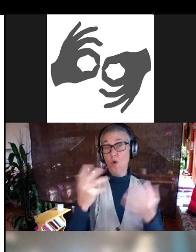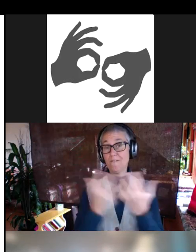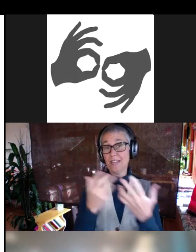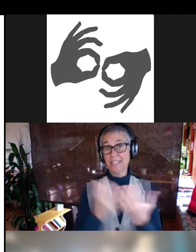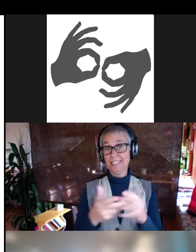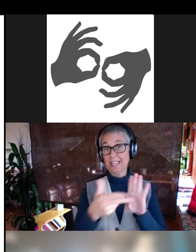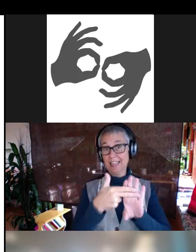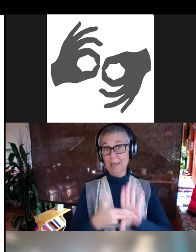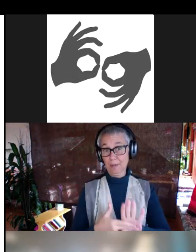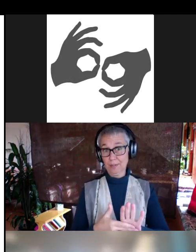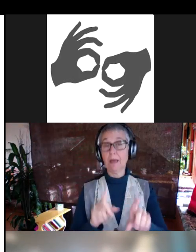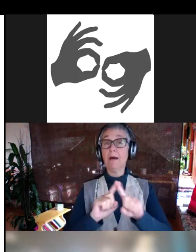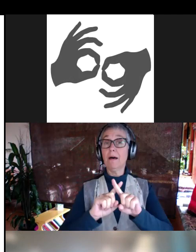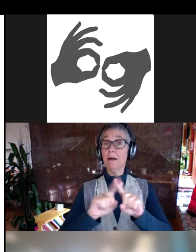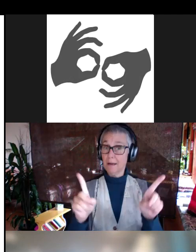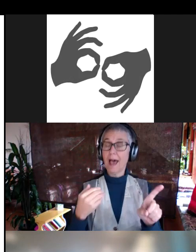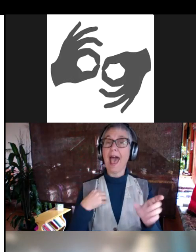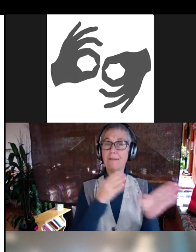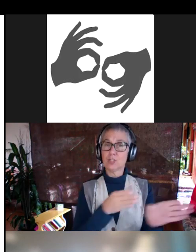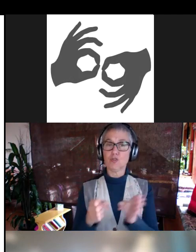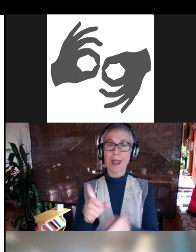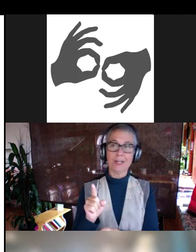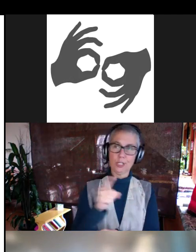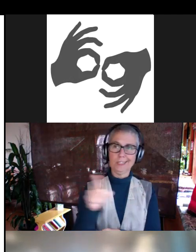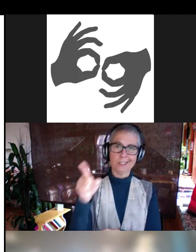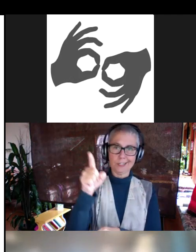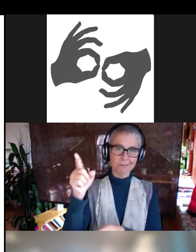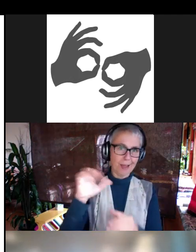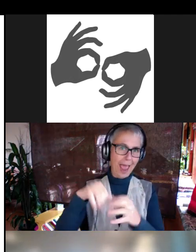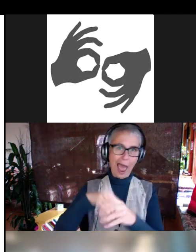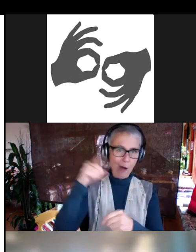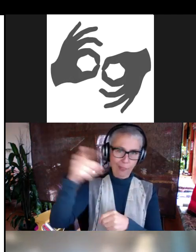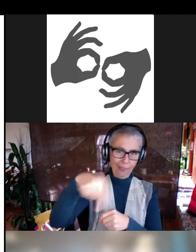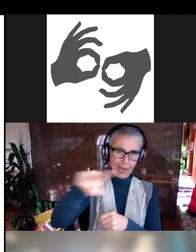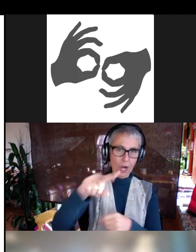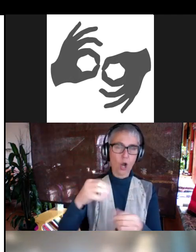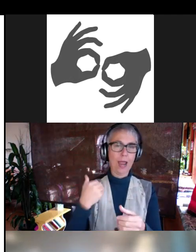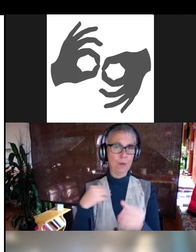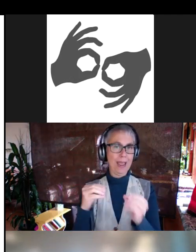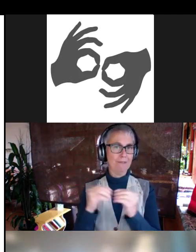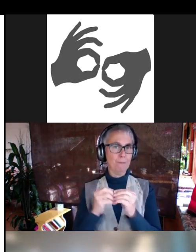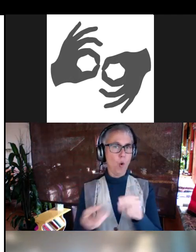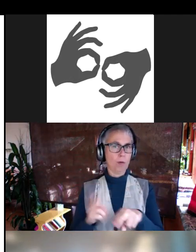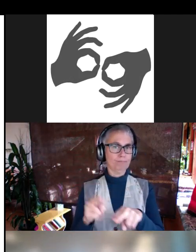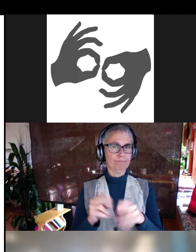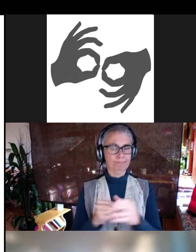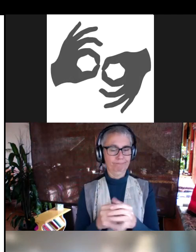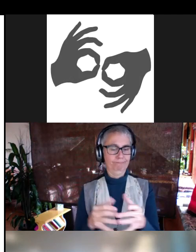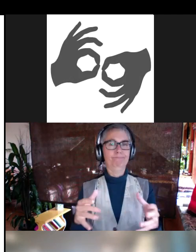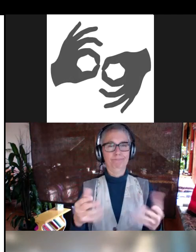there are strategies out there, and the number of strategies is growing quite a lot for doing